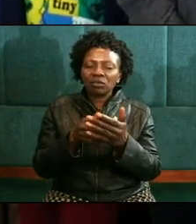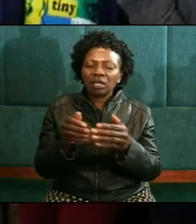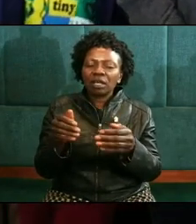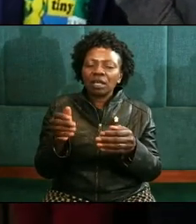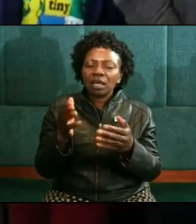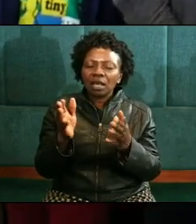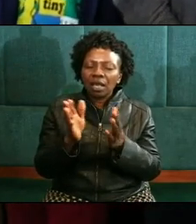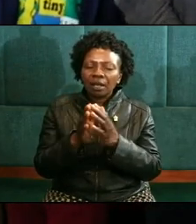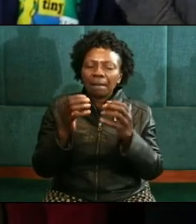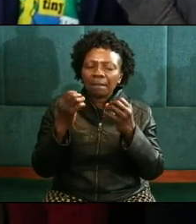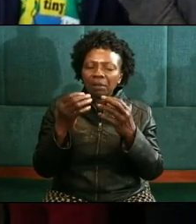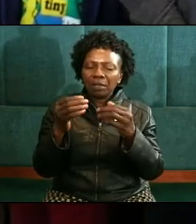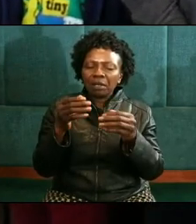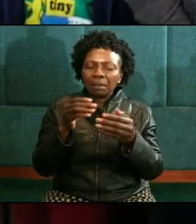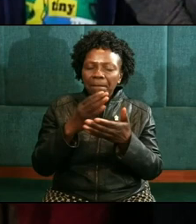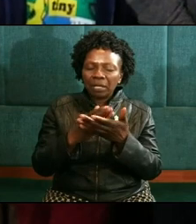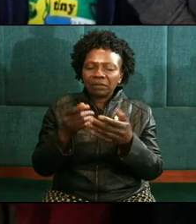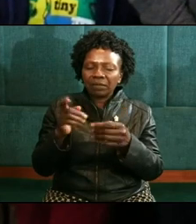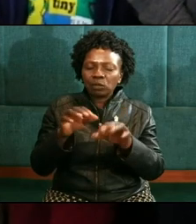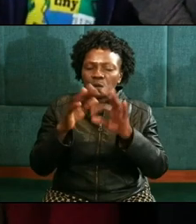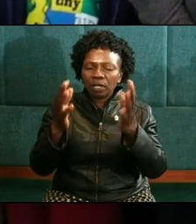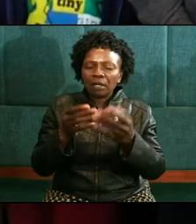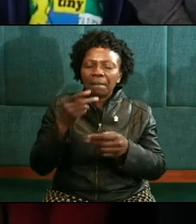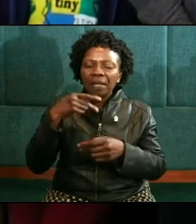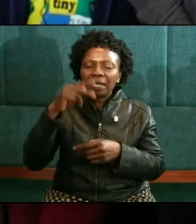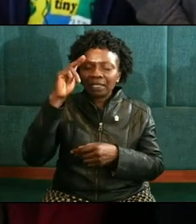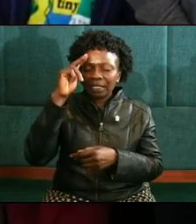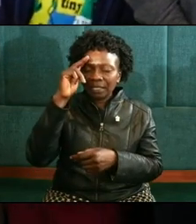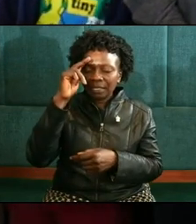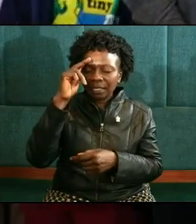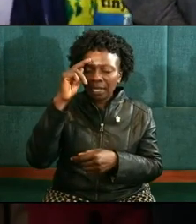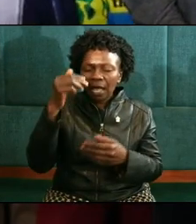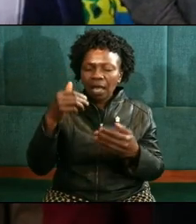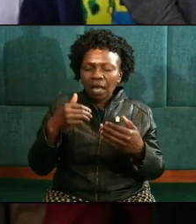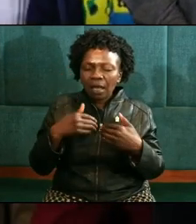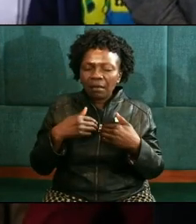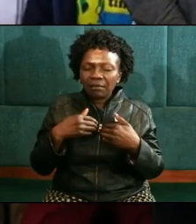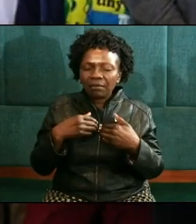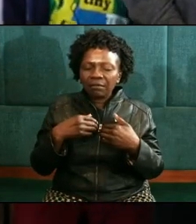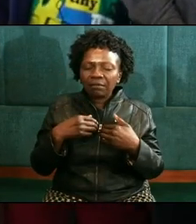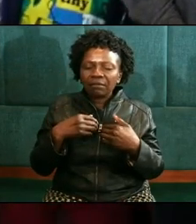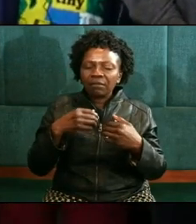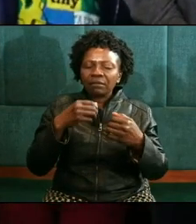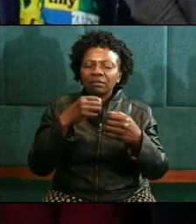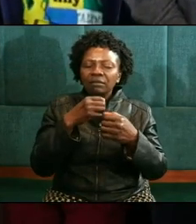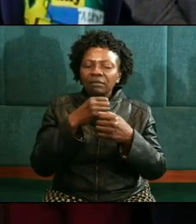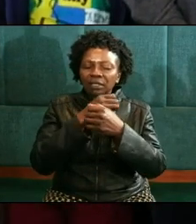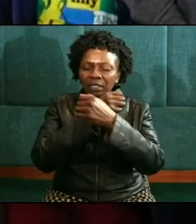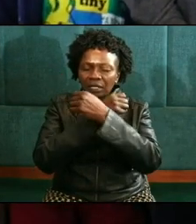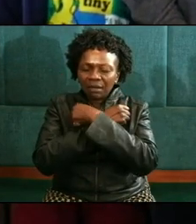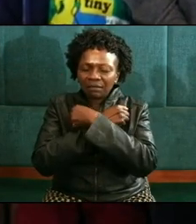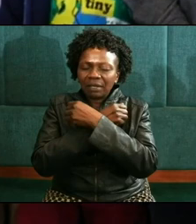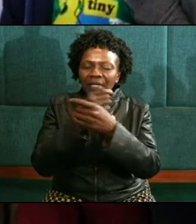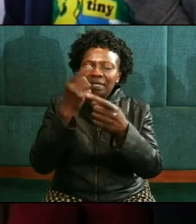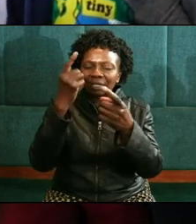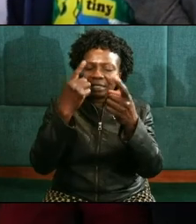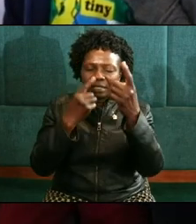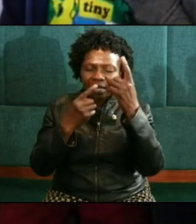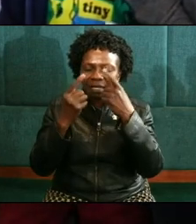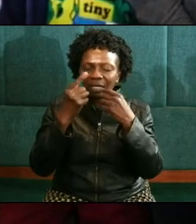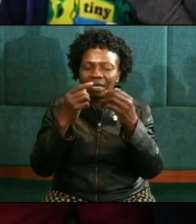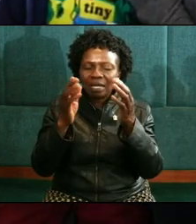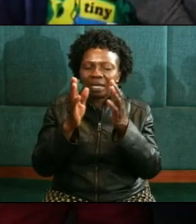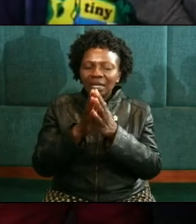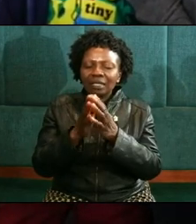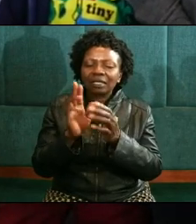of this world, parents have longed and cried and